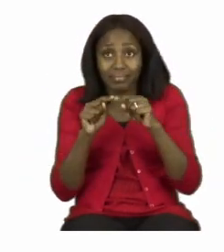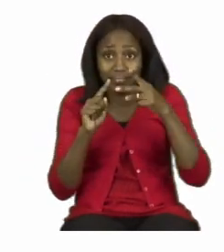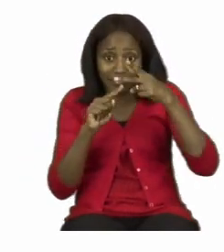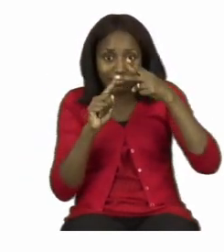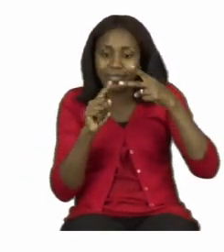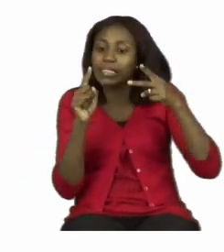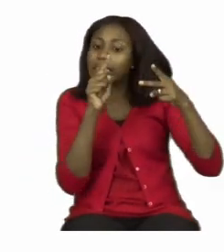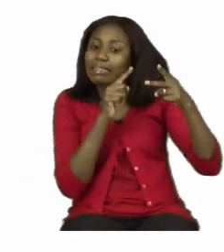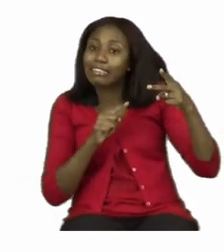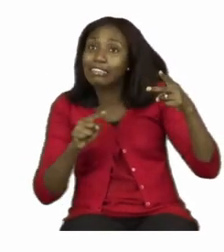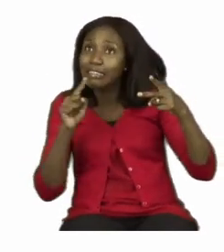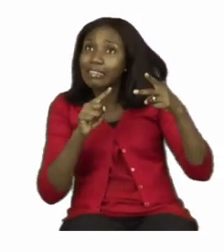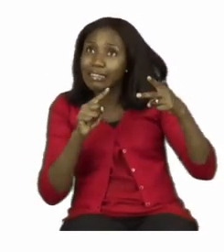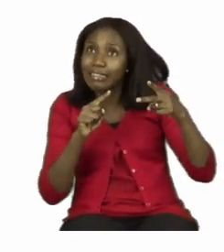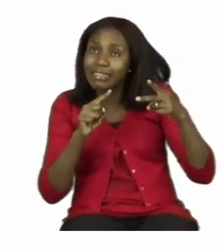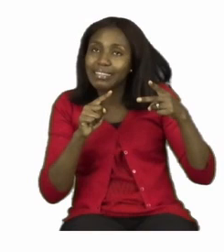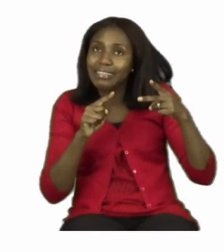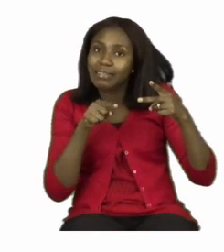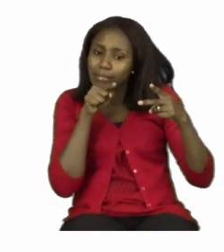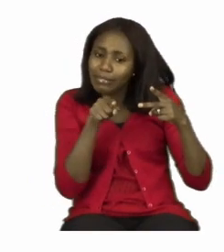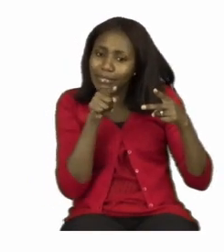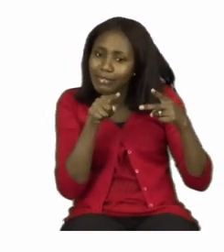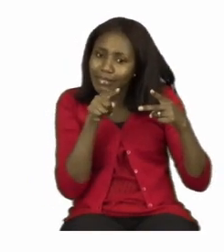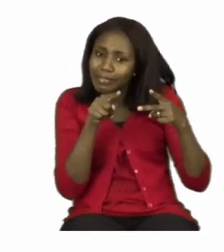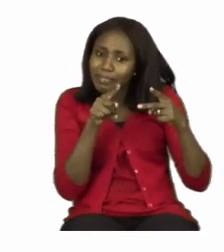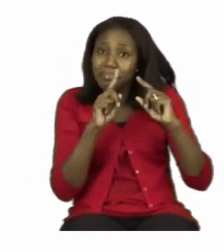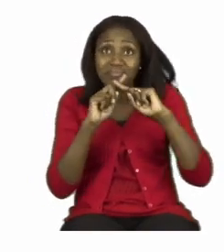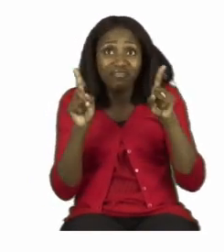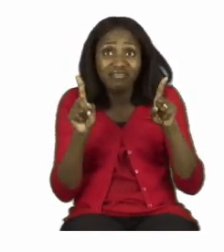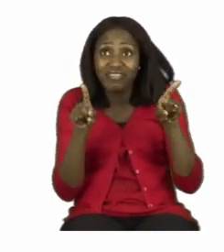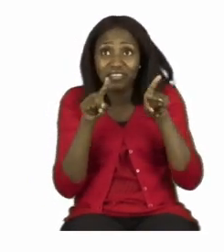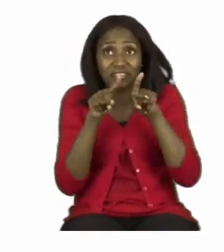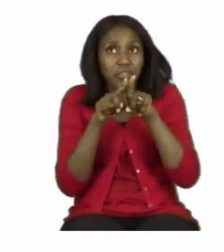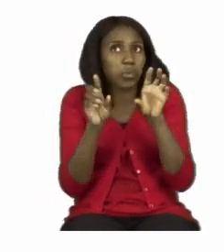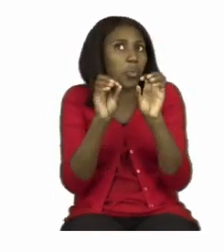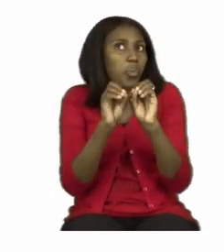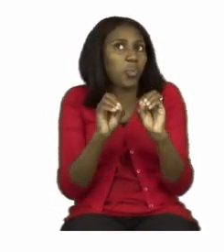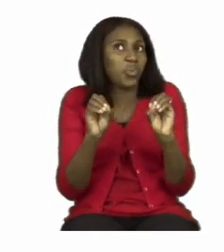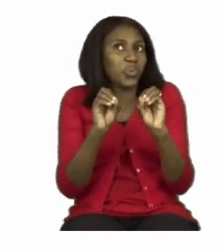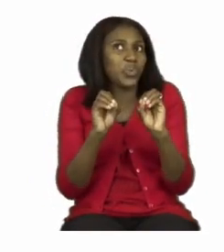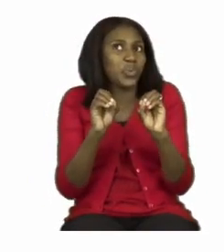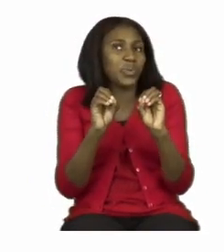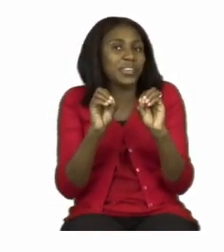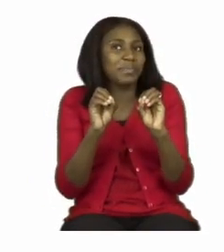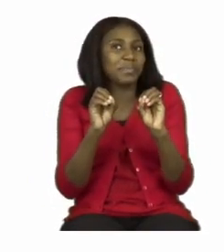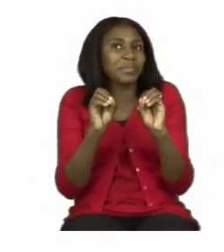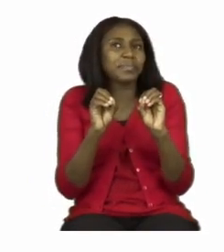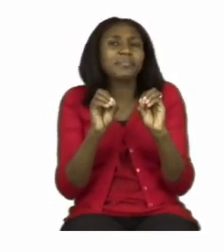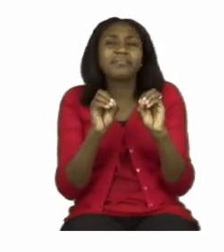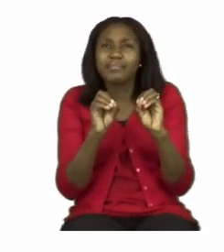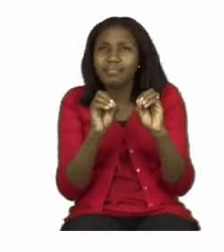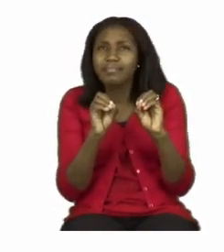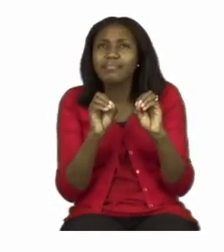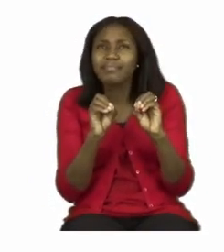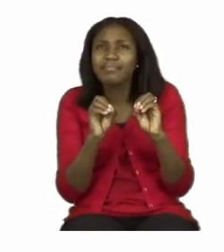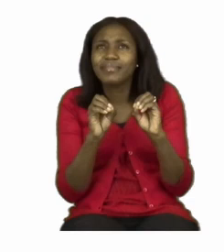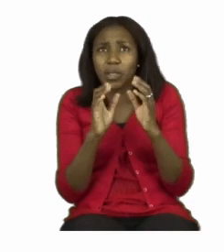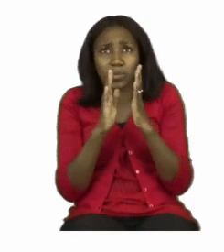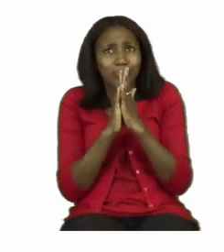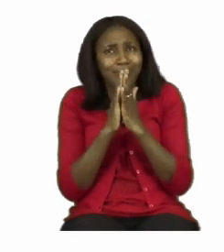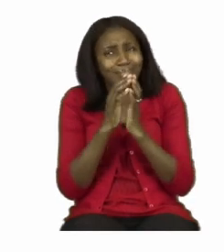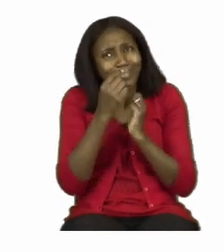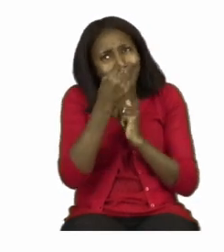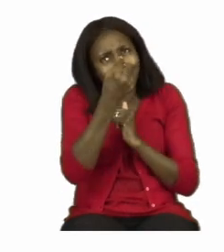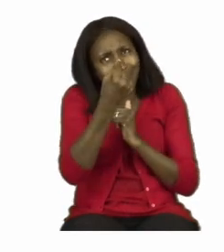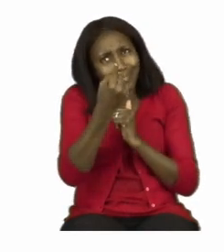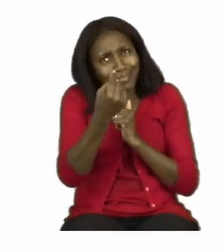eyes to say this part is different. Now, I don't want to do all of them with you,